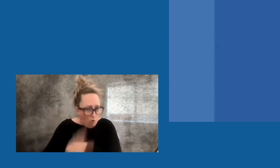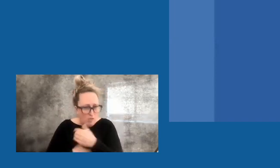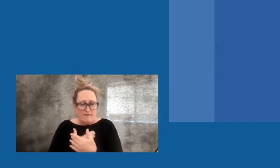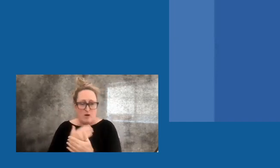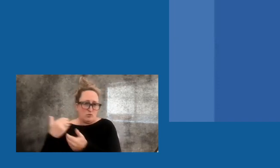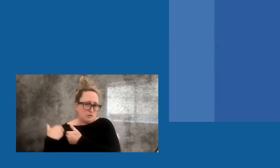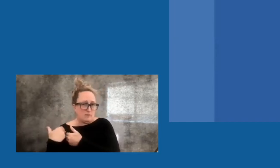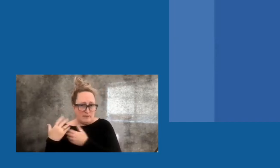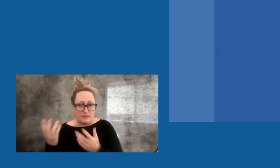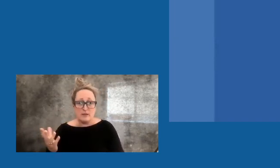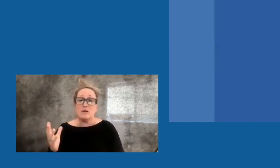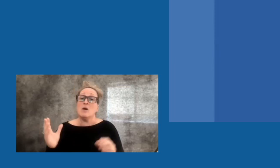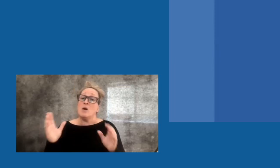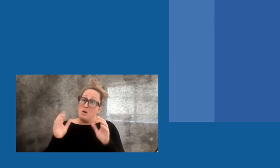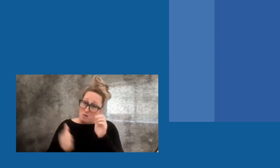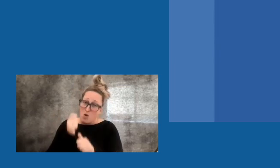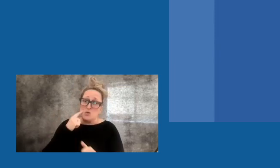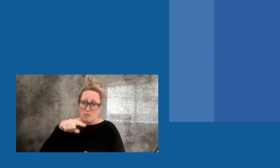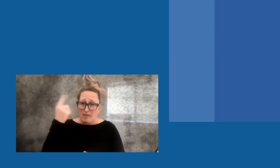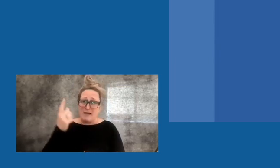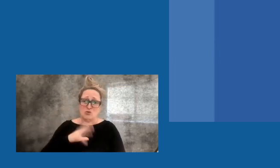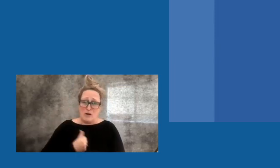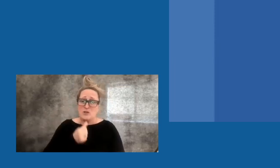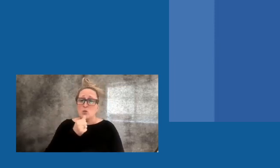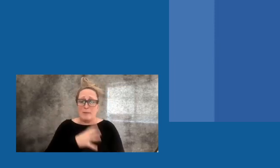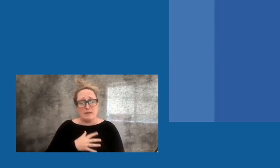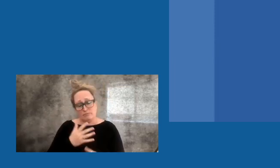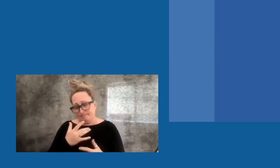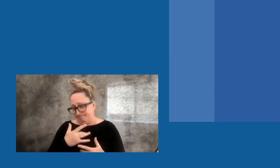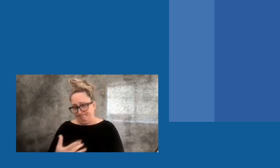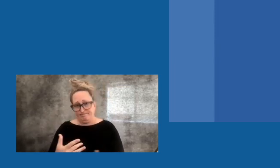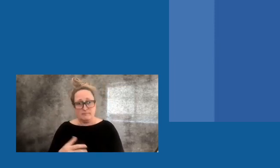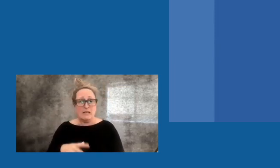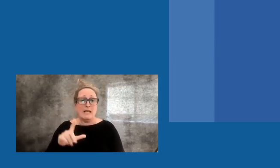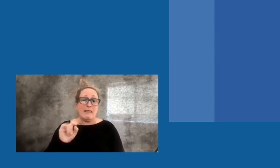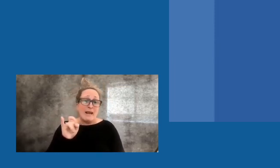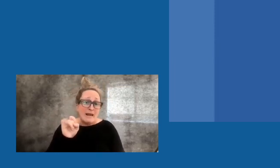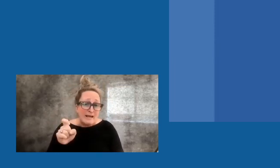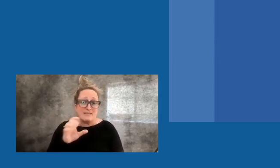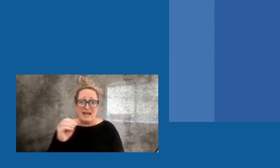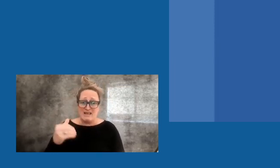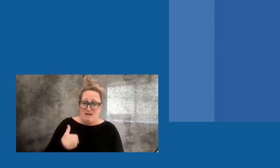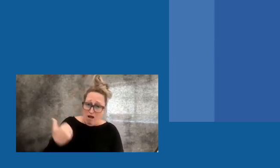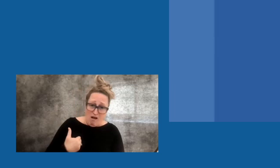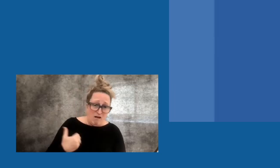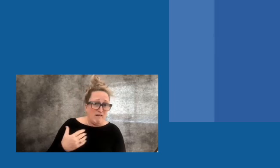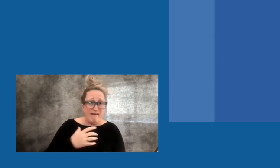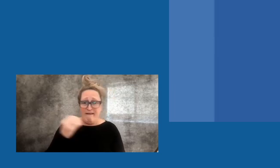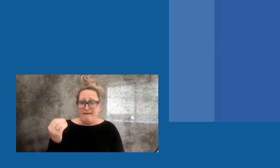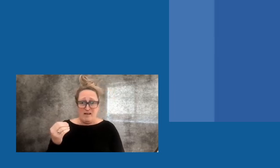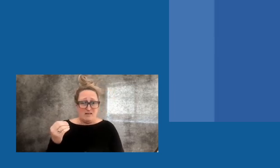responsibility. A majority were Black trans women, as is every year, also Latinx and young, and